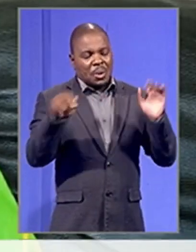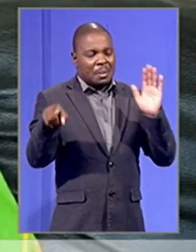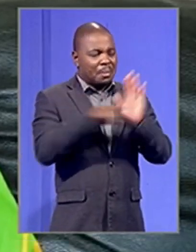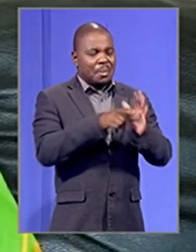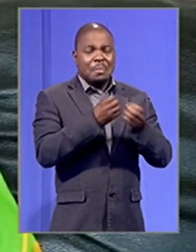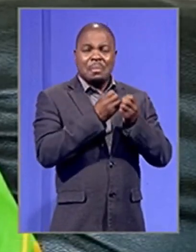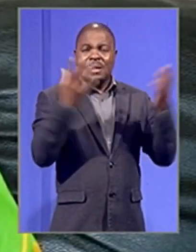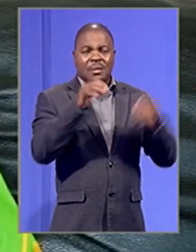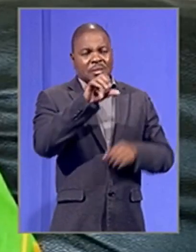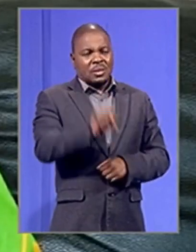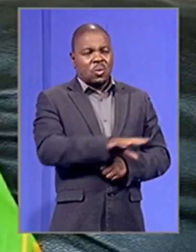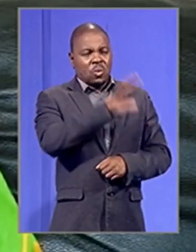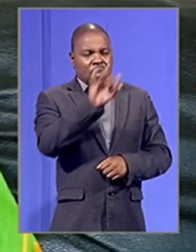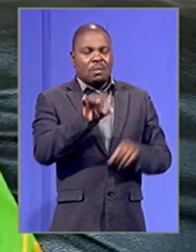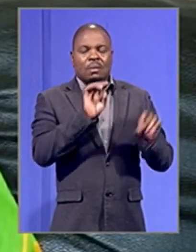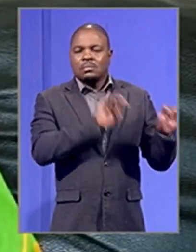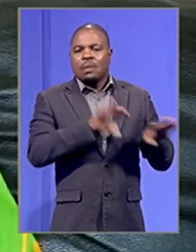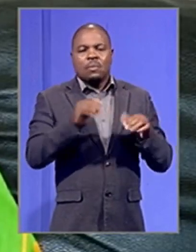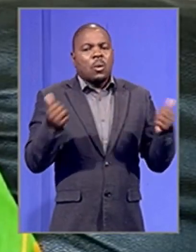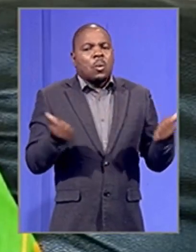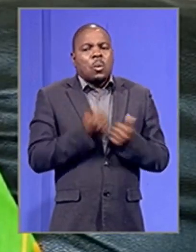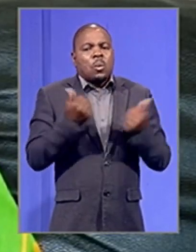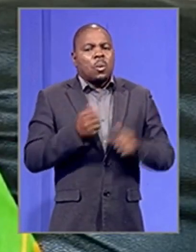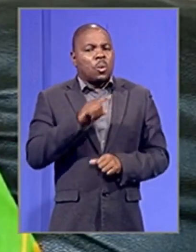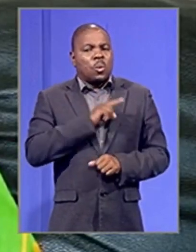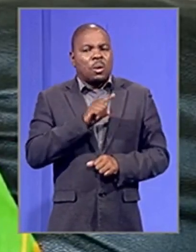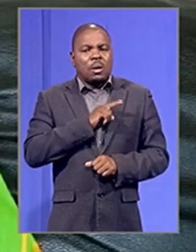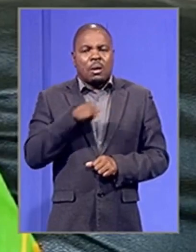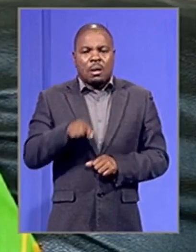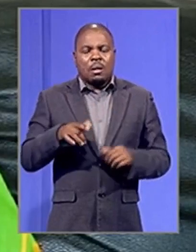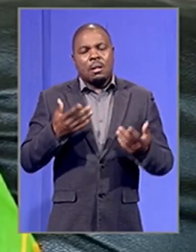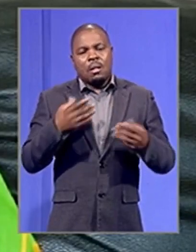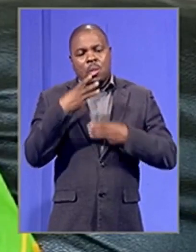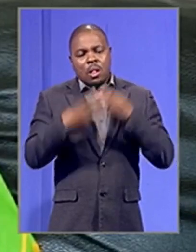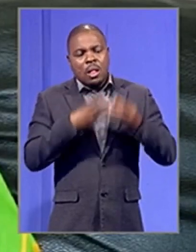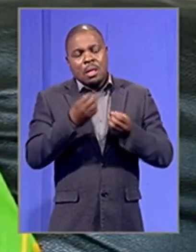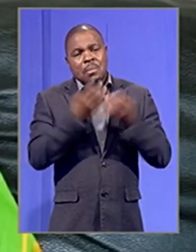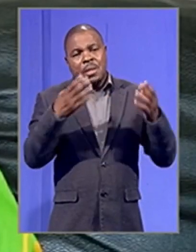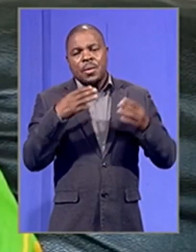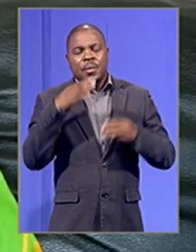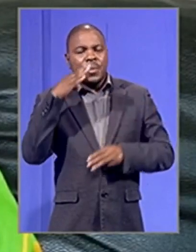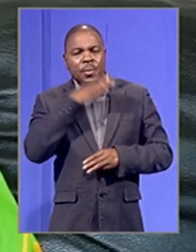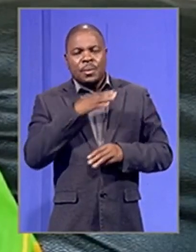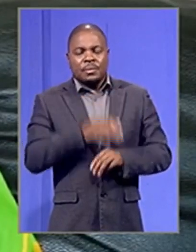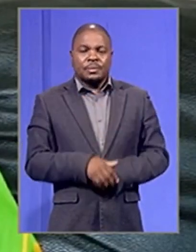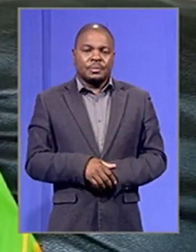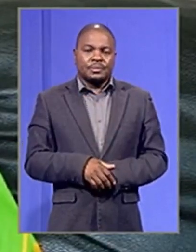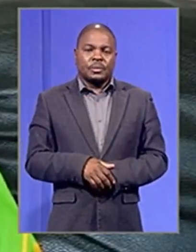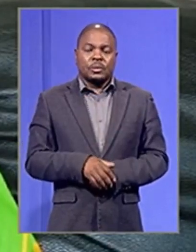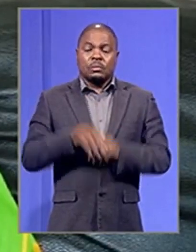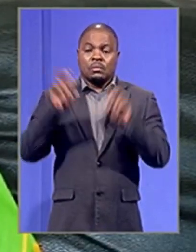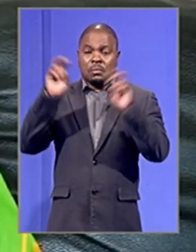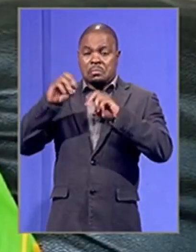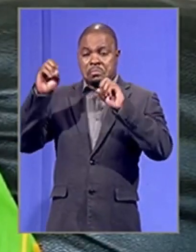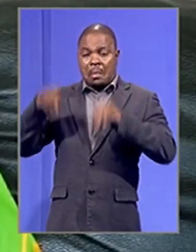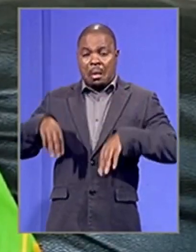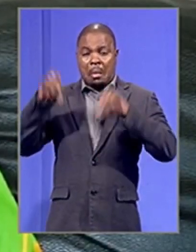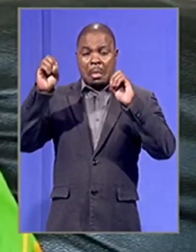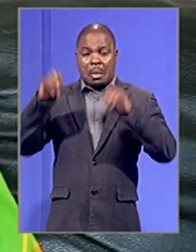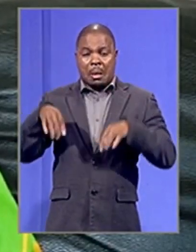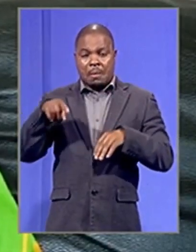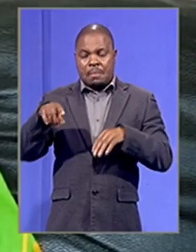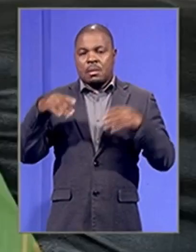Africans who are already suffering under the high level rate of unemployment. Load shedding has caused so